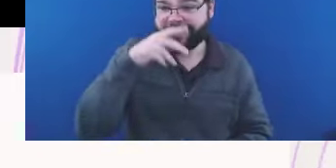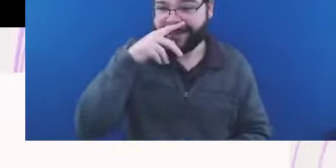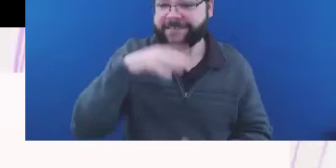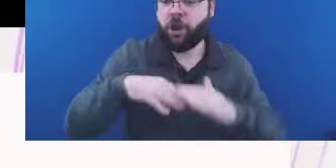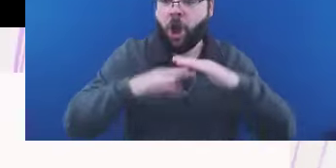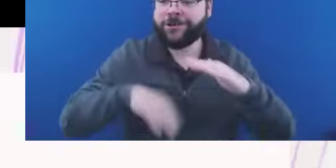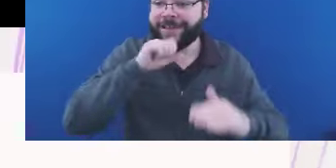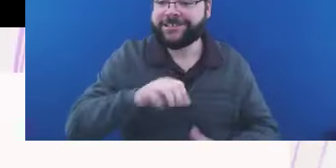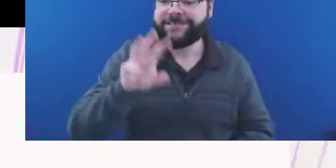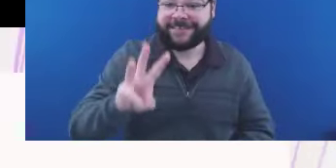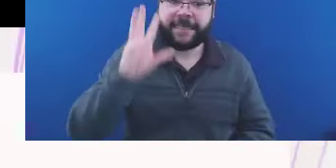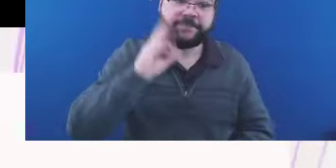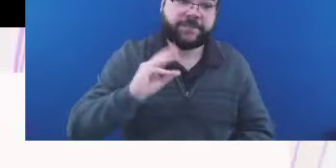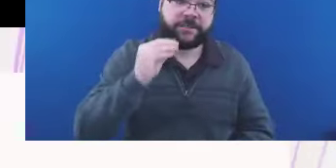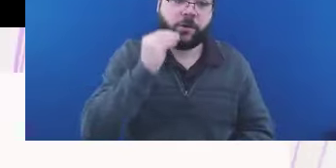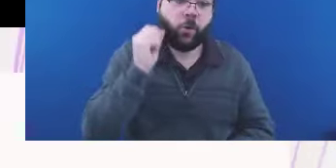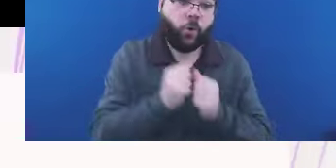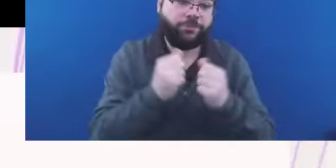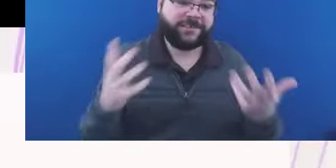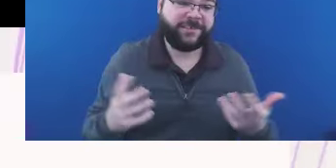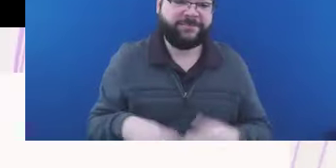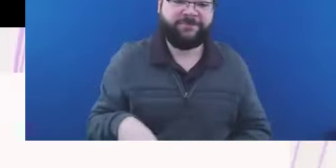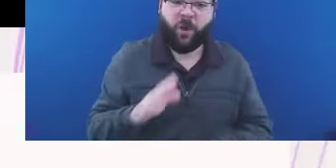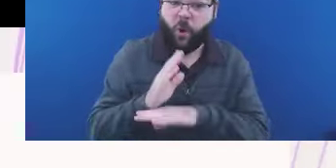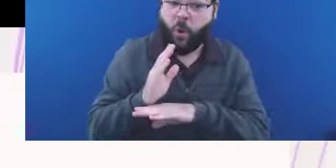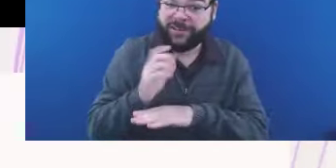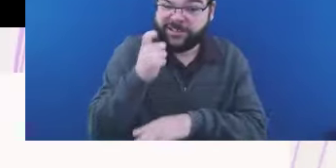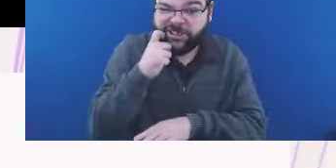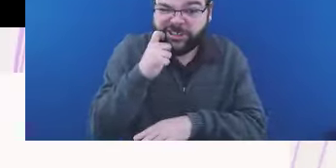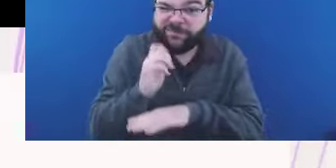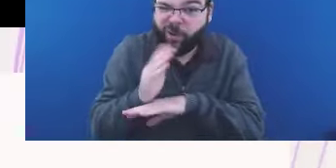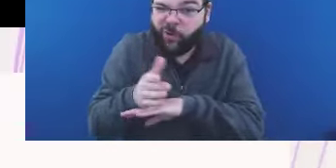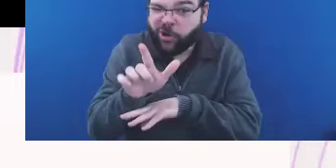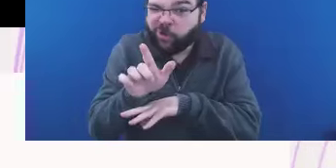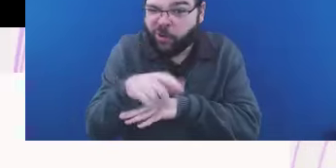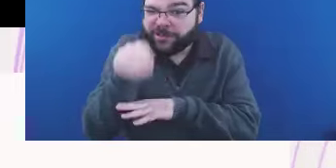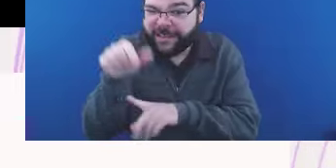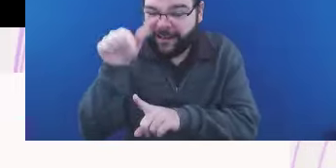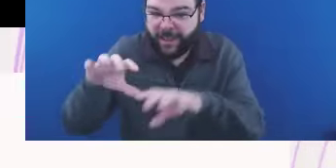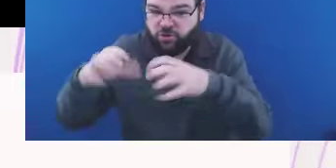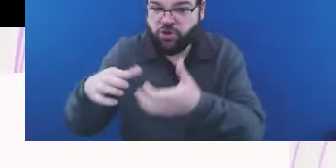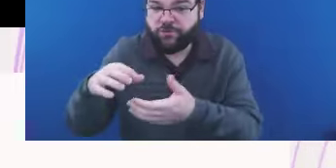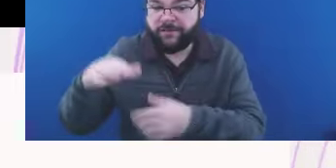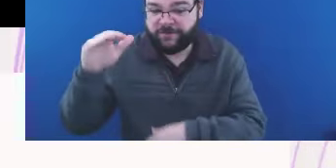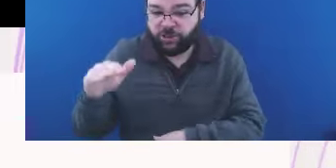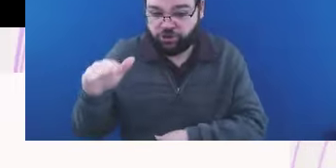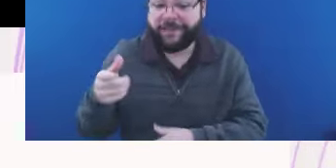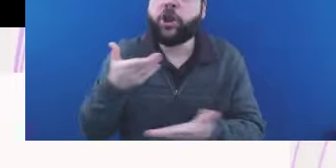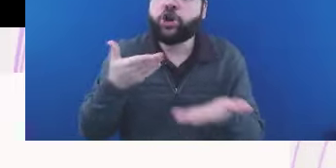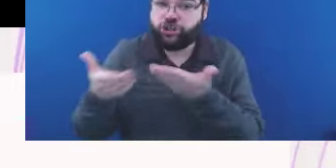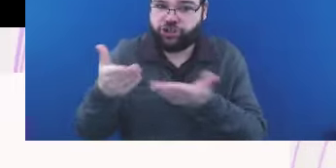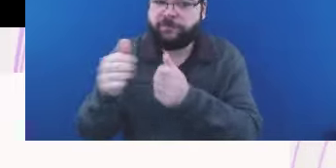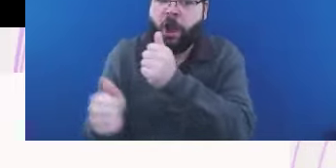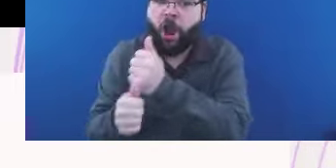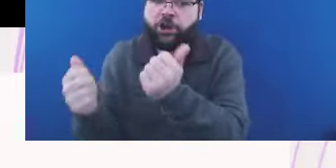experiencing homelessness. Just over 21% of those children are identified and served by a program. And